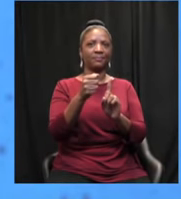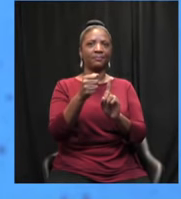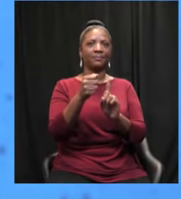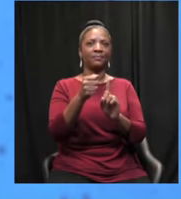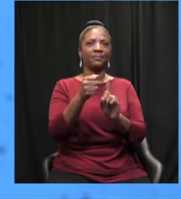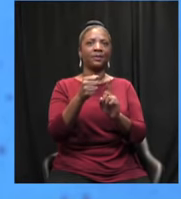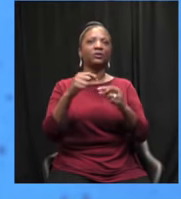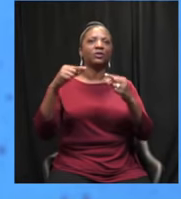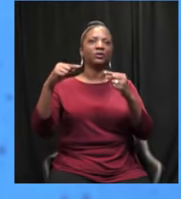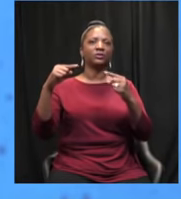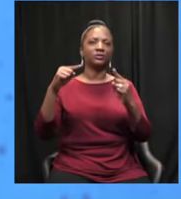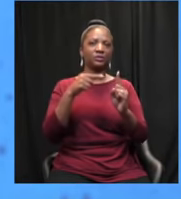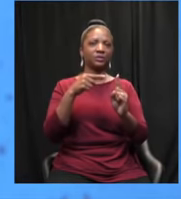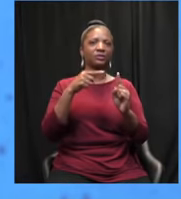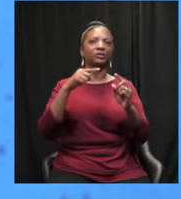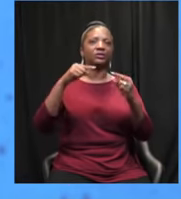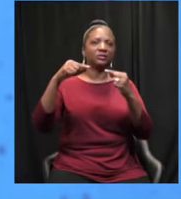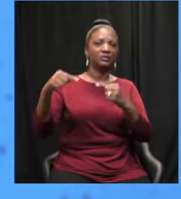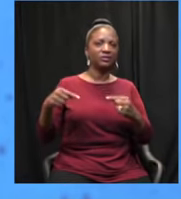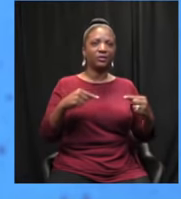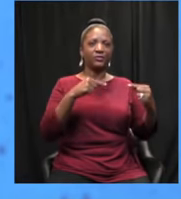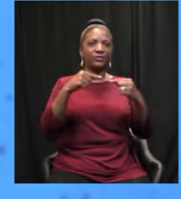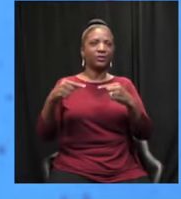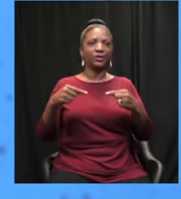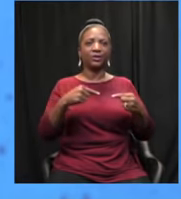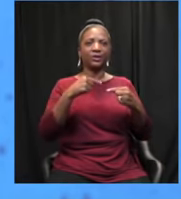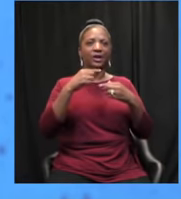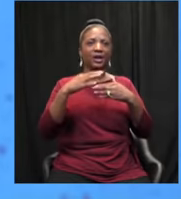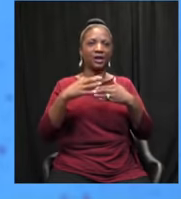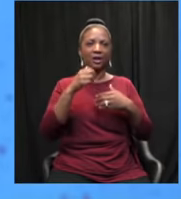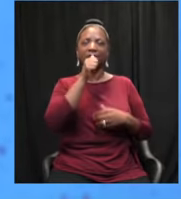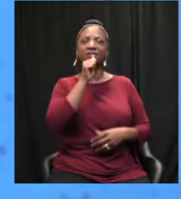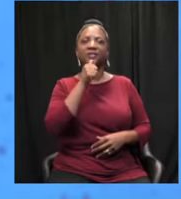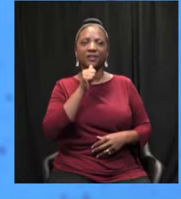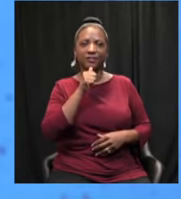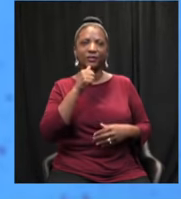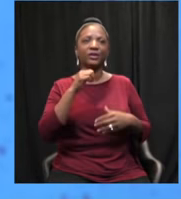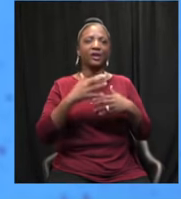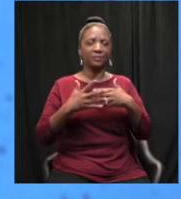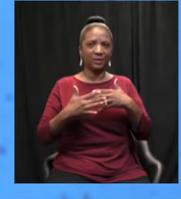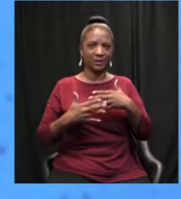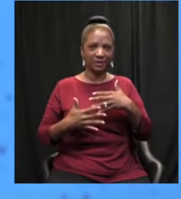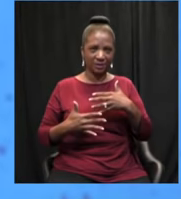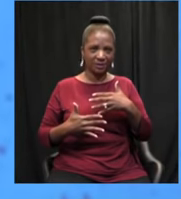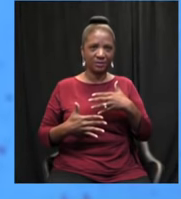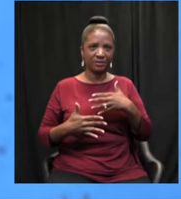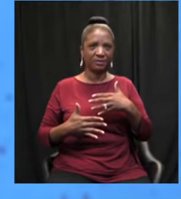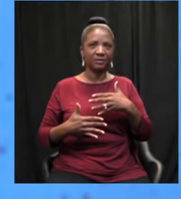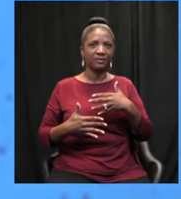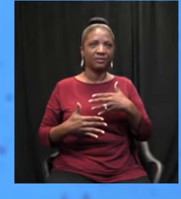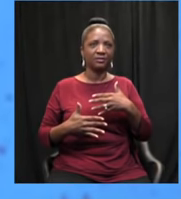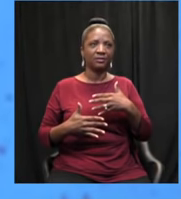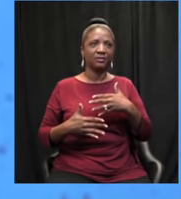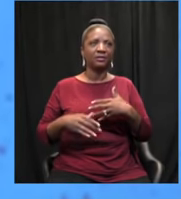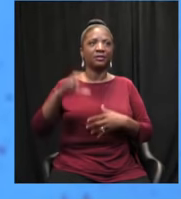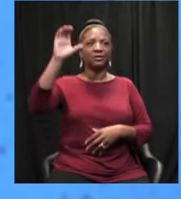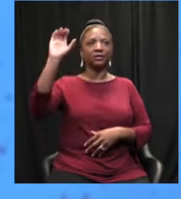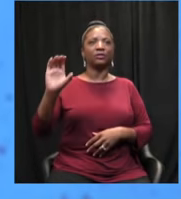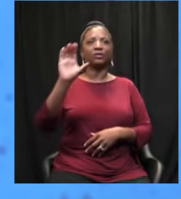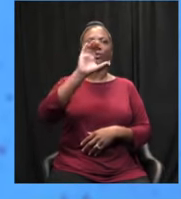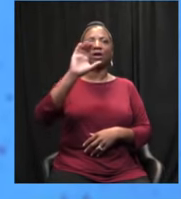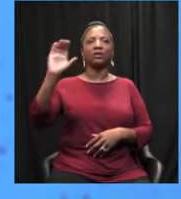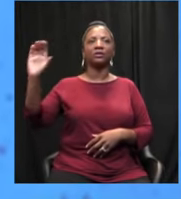going to suffer. I'm going to bleed. And I'm going to be lifted up high on that cross. I'm going to stay on that